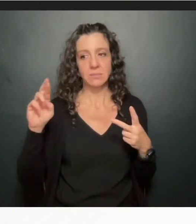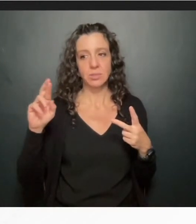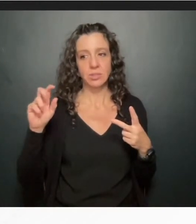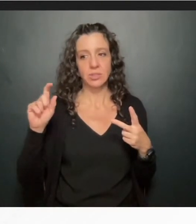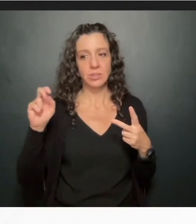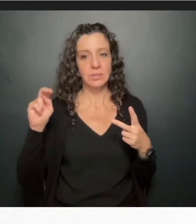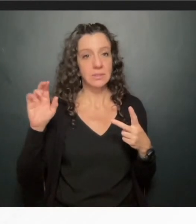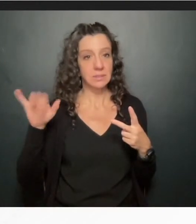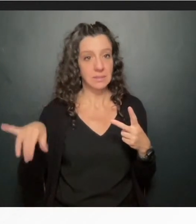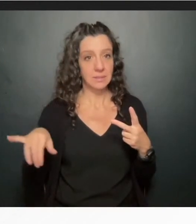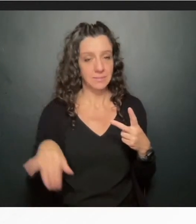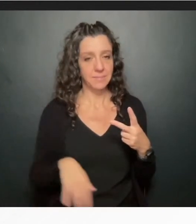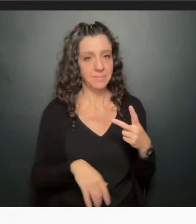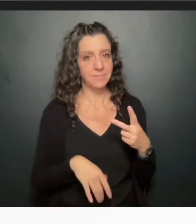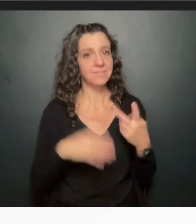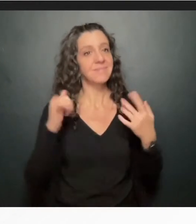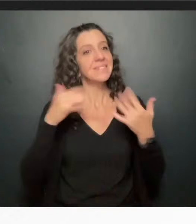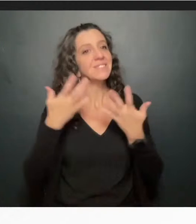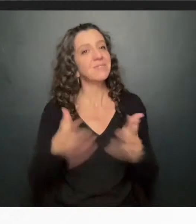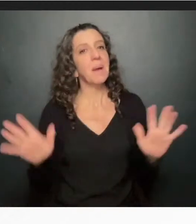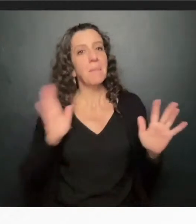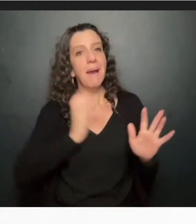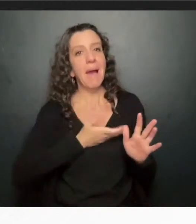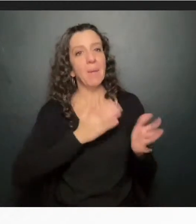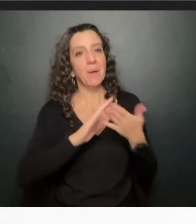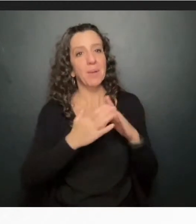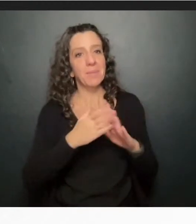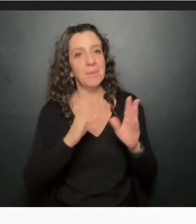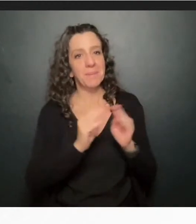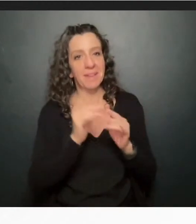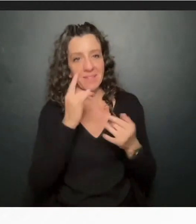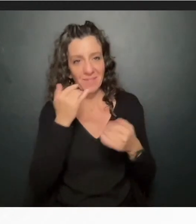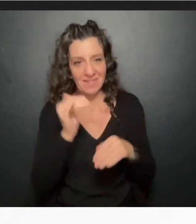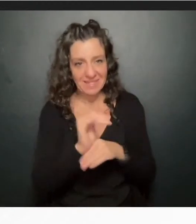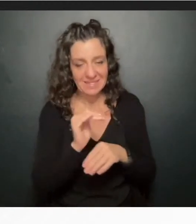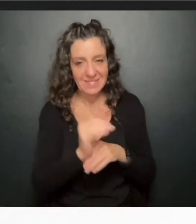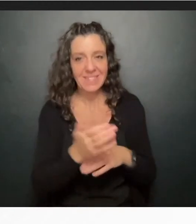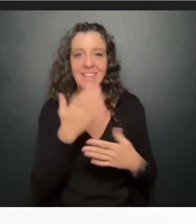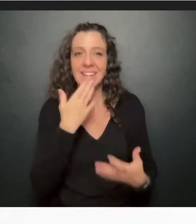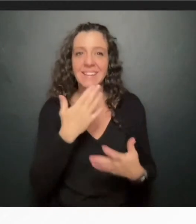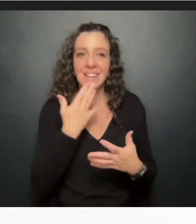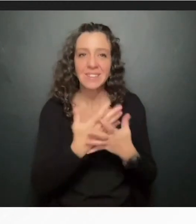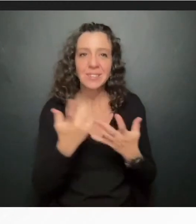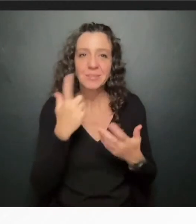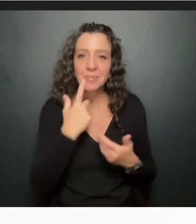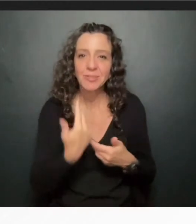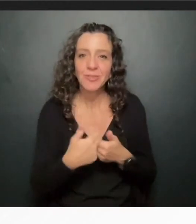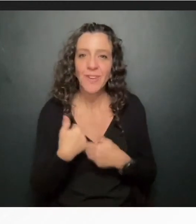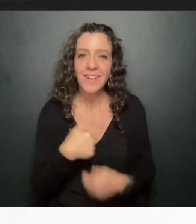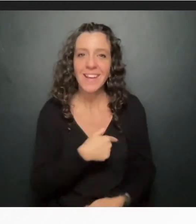lacounty.gov/emergency. This concludes our community meeting for this evening, and thank you very much for joining us.